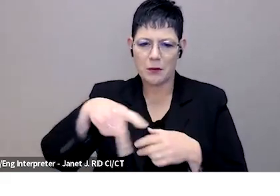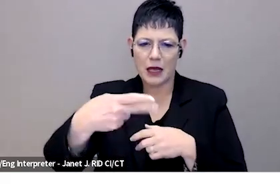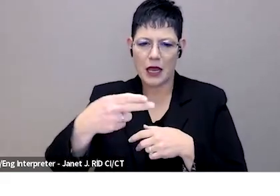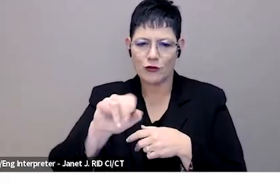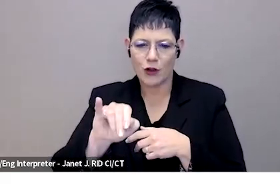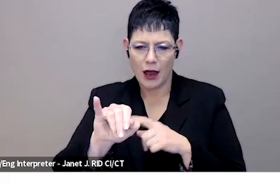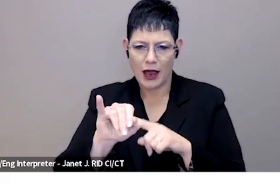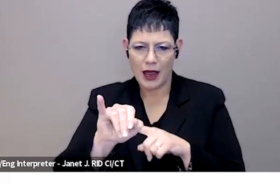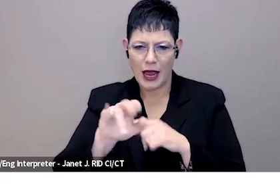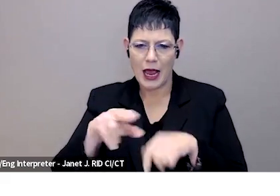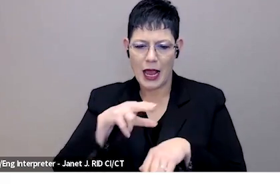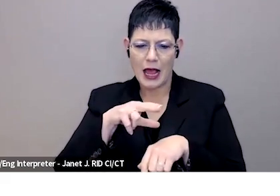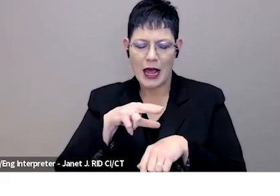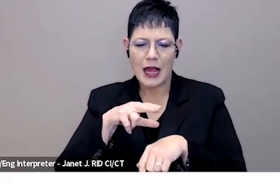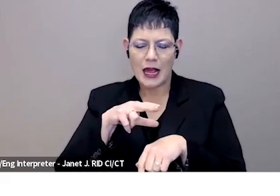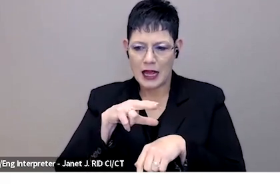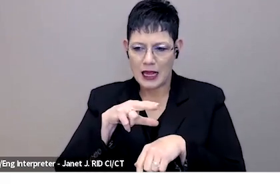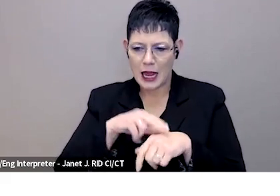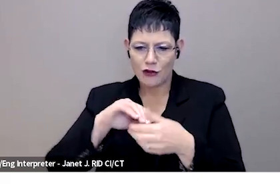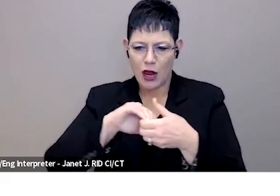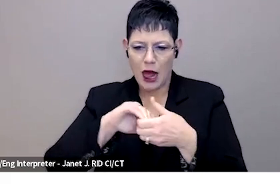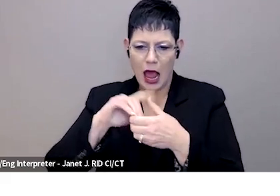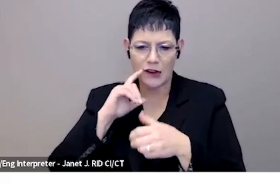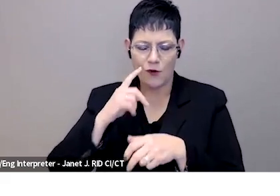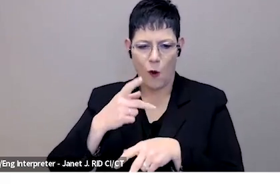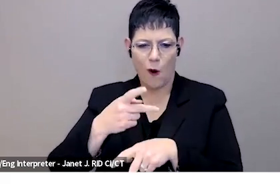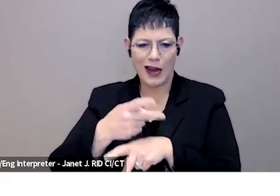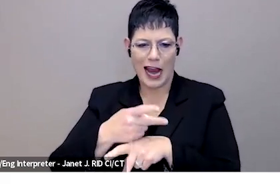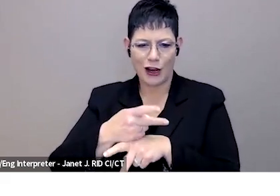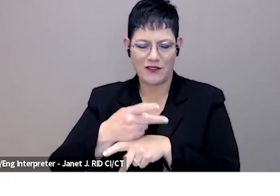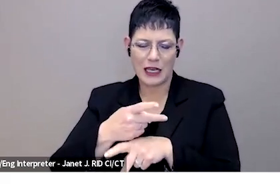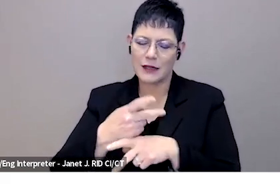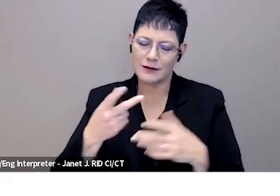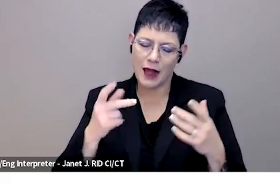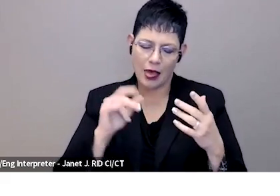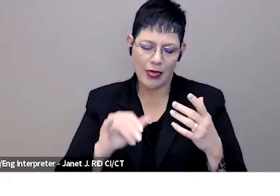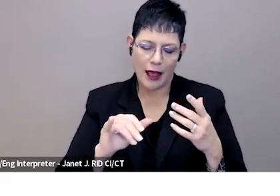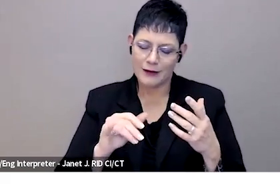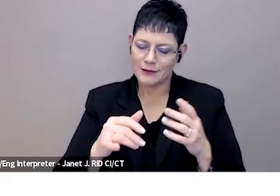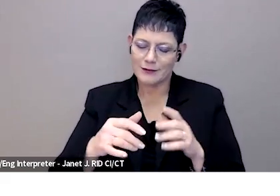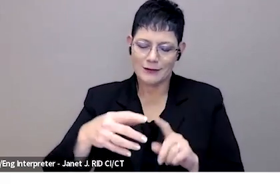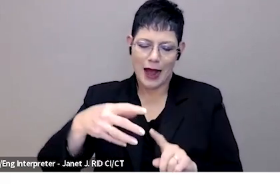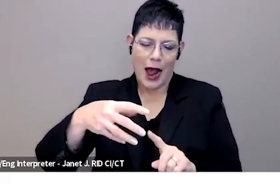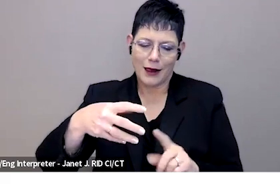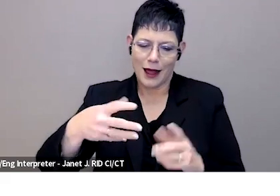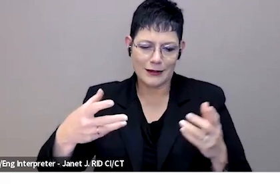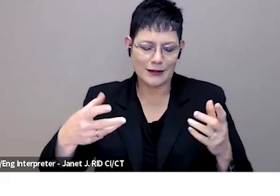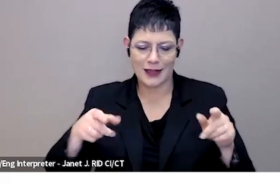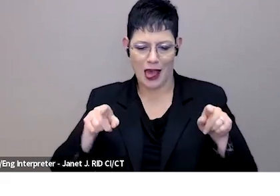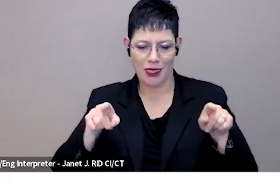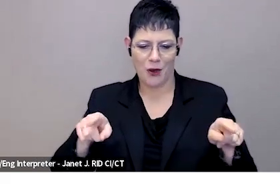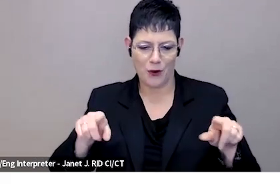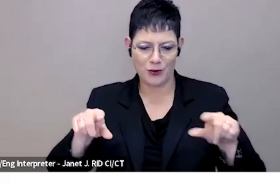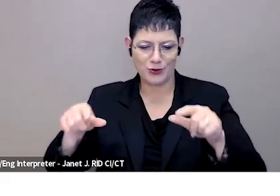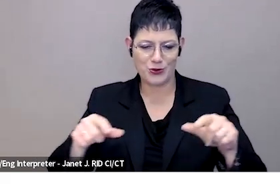and the National Alliance for Caregiving. So I think that really speaks volumes about the unity of